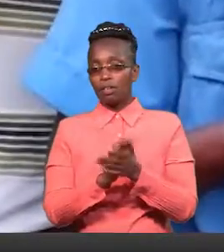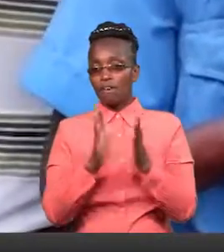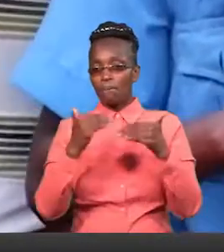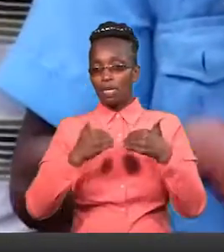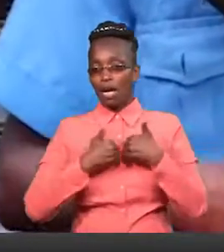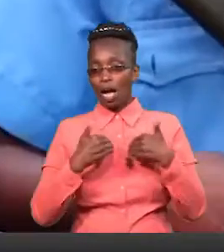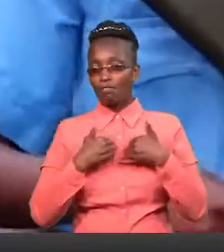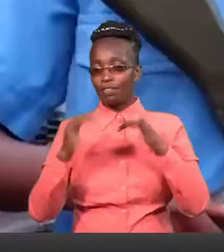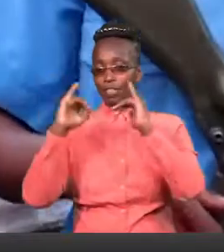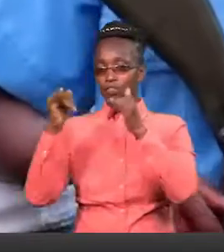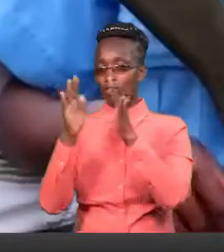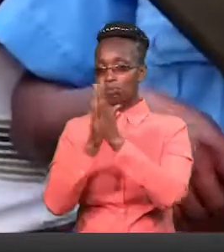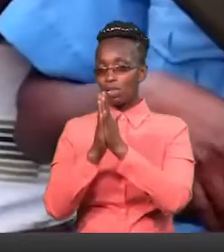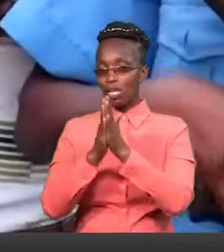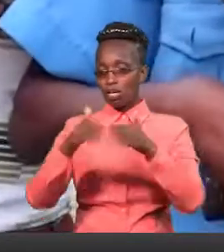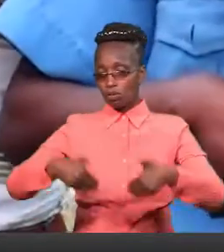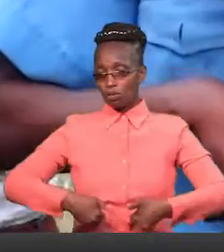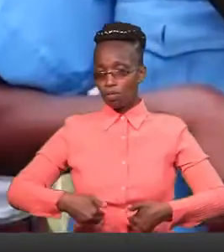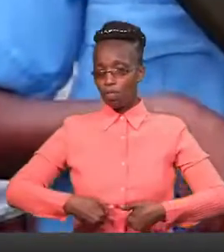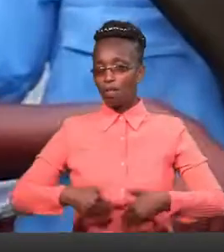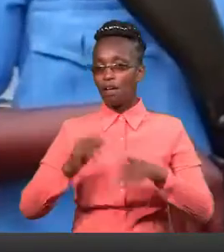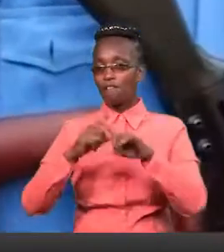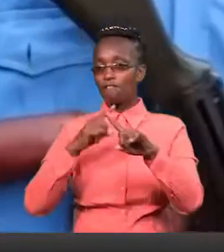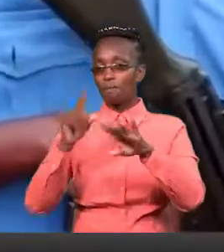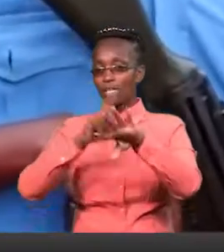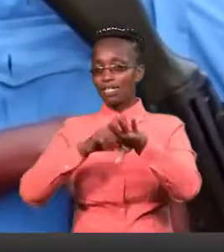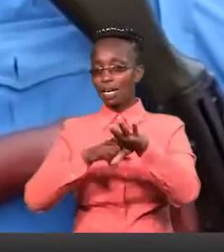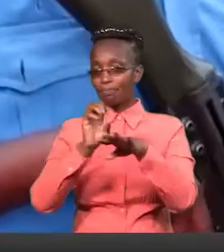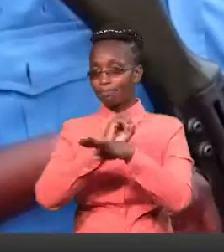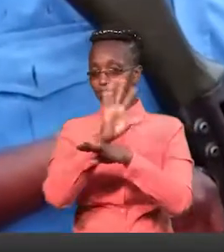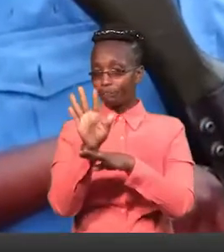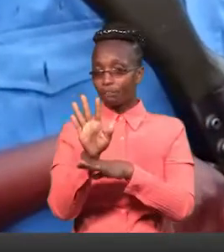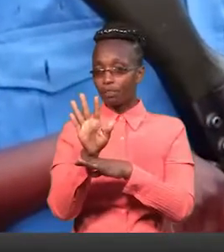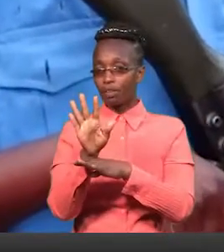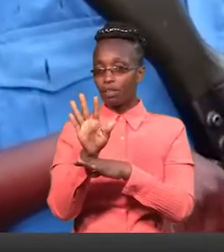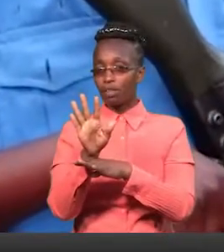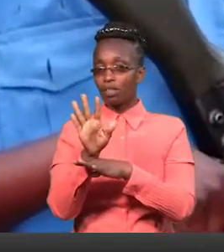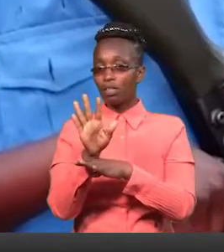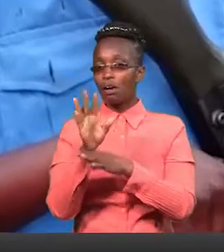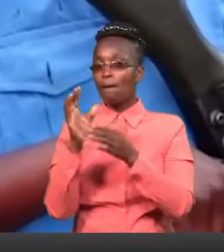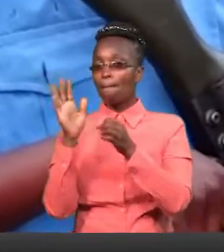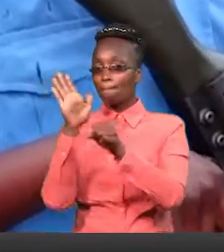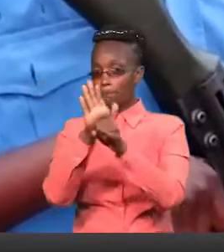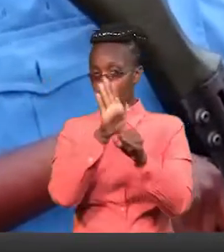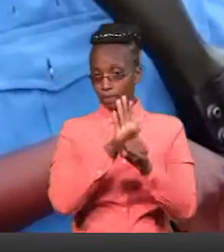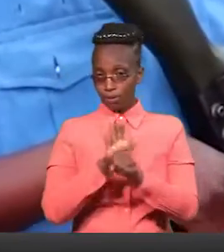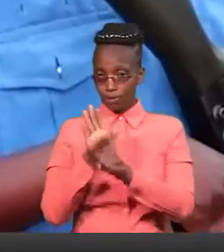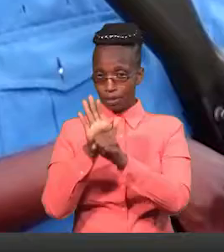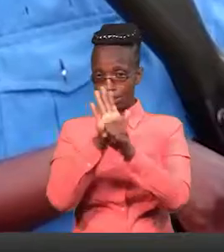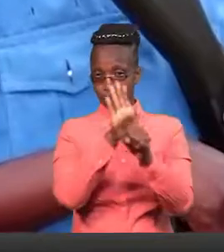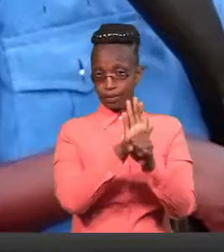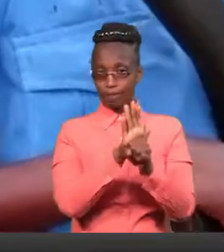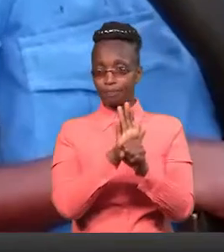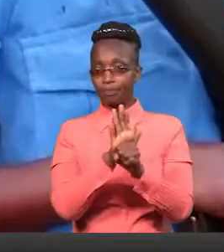people since the time of COVID. You know, most of them are taking their energies to the